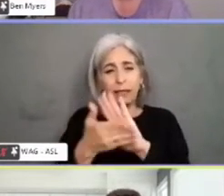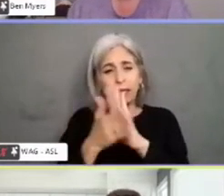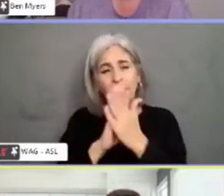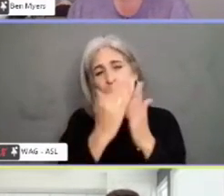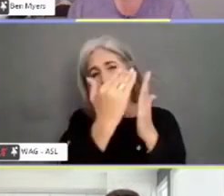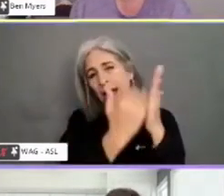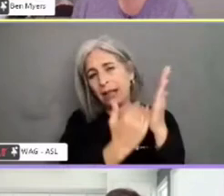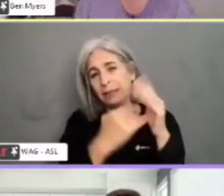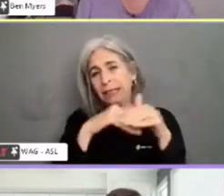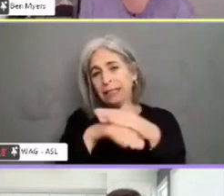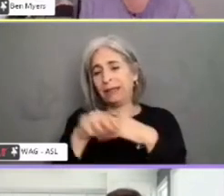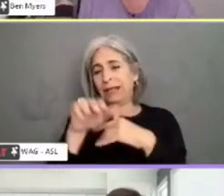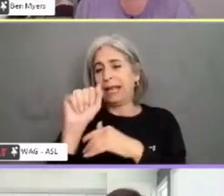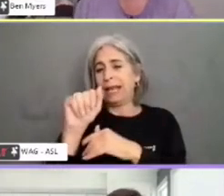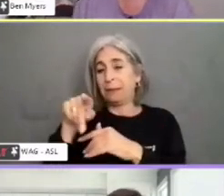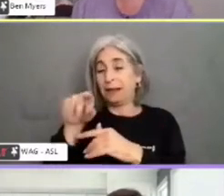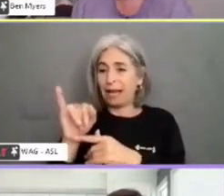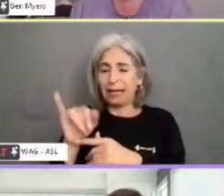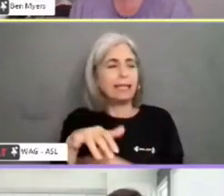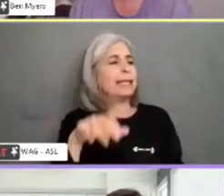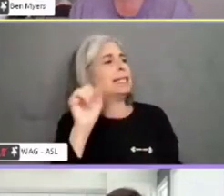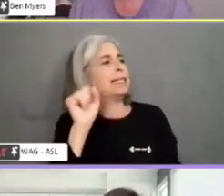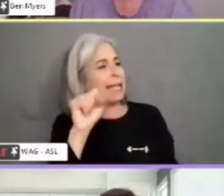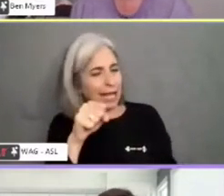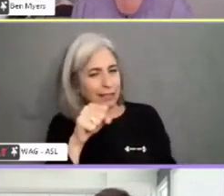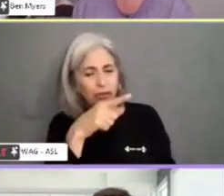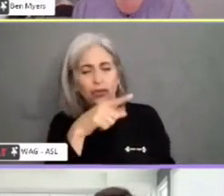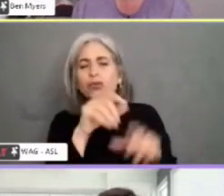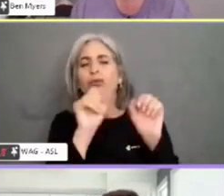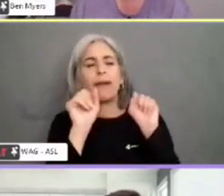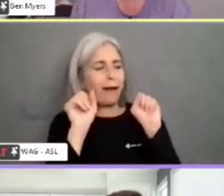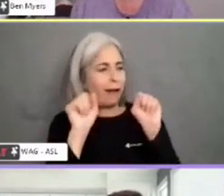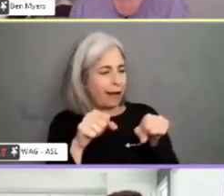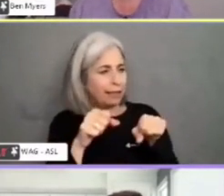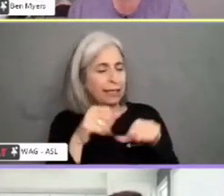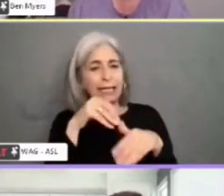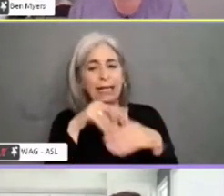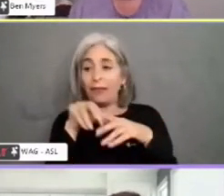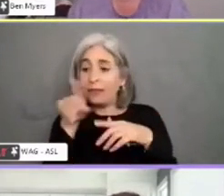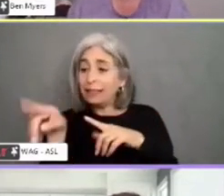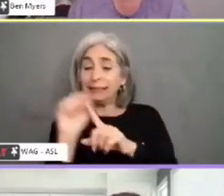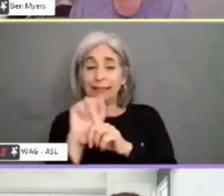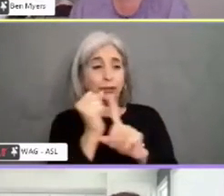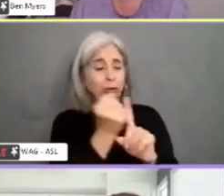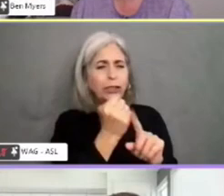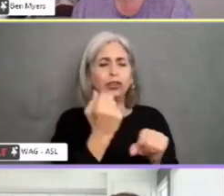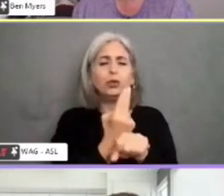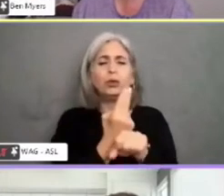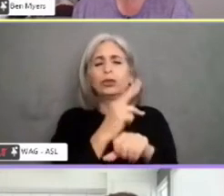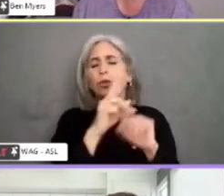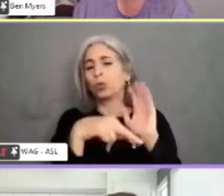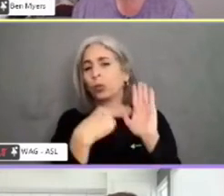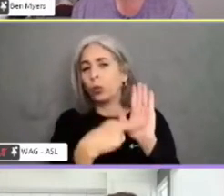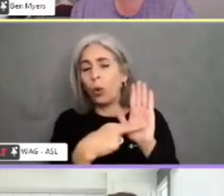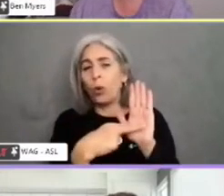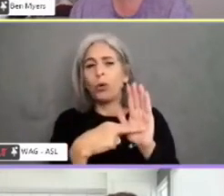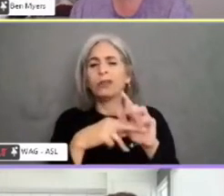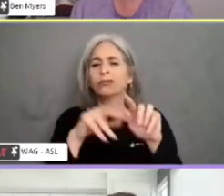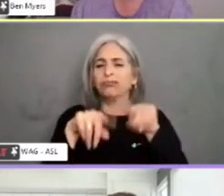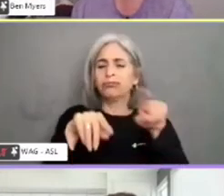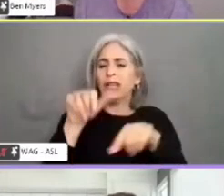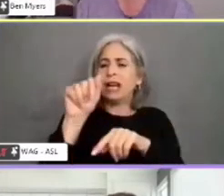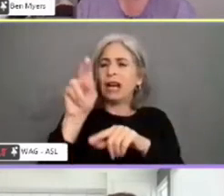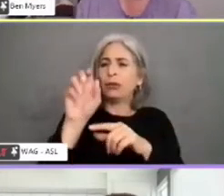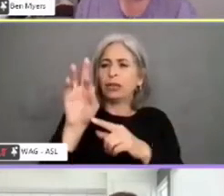API? Yes. Yes. You can absolutely, in these cases, you can use role, you can use various ARIA properties